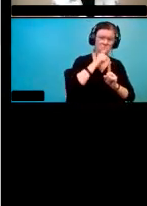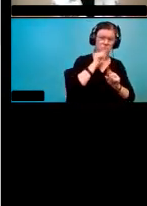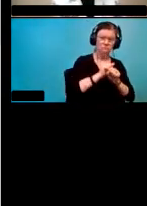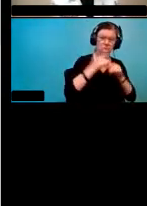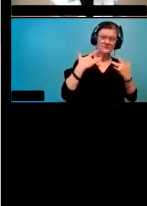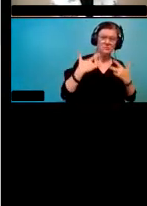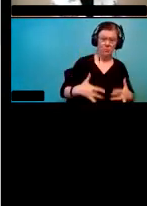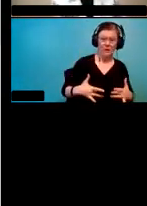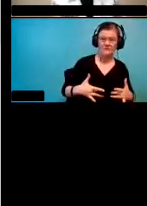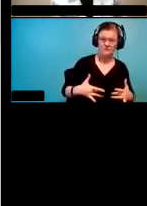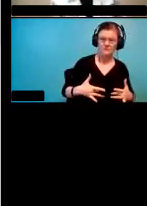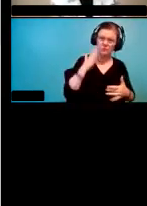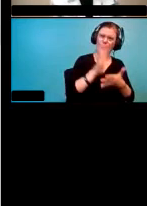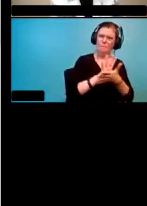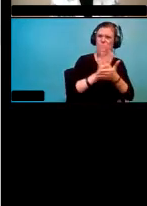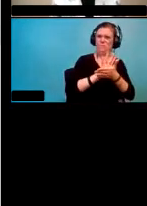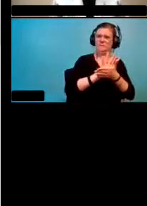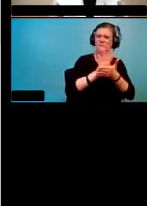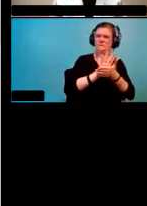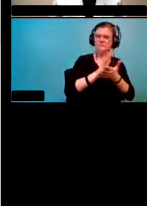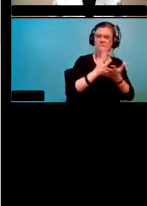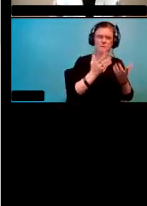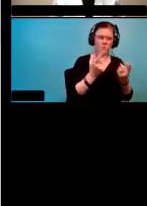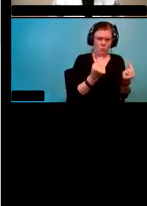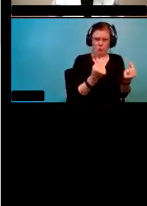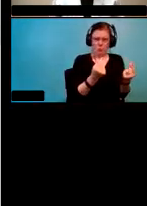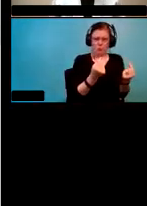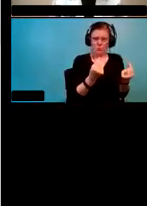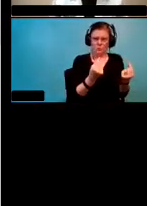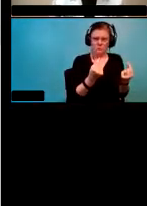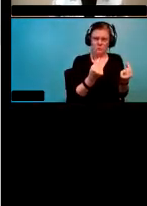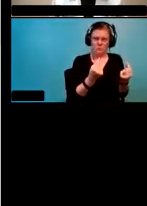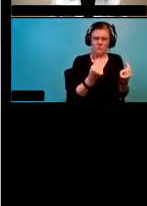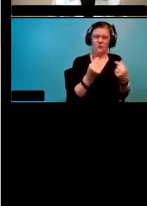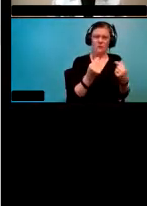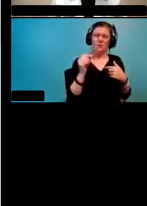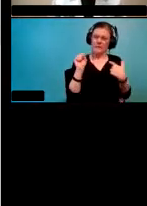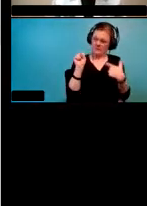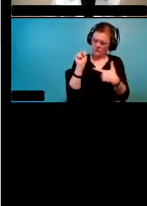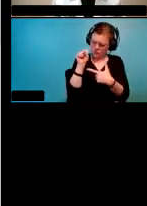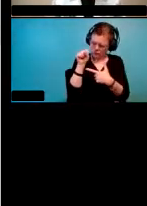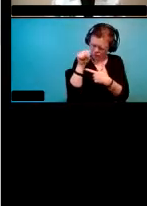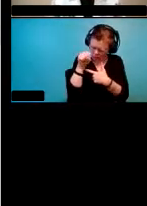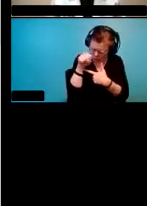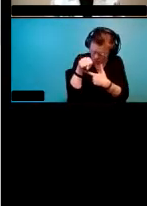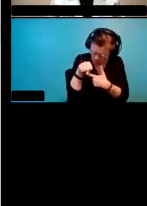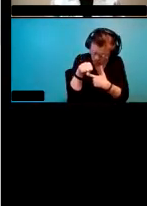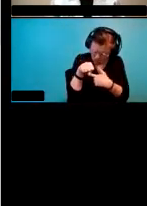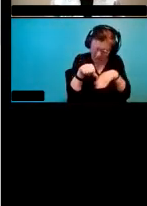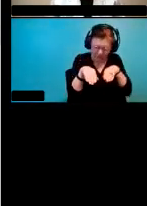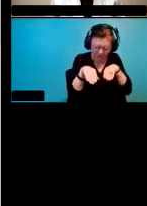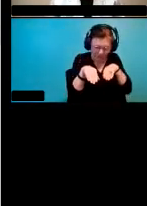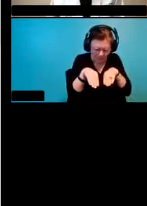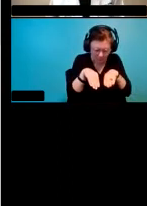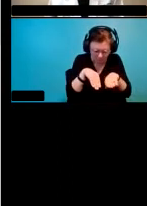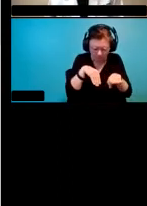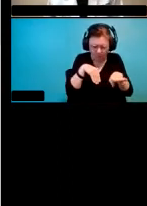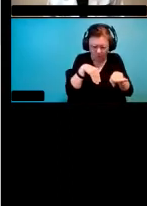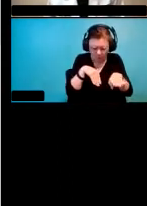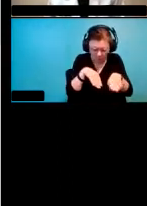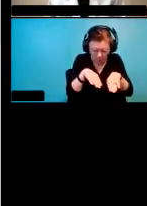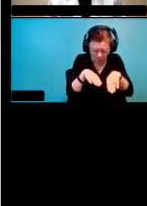okay, in a movie. What do? Well, they stoop their posture, they drag their feet, you know, and they